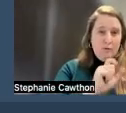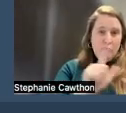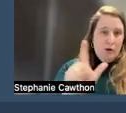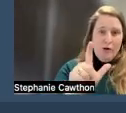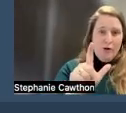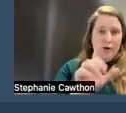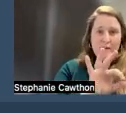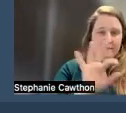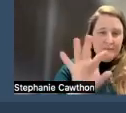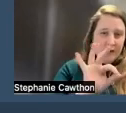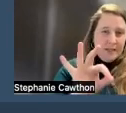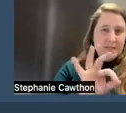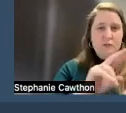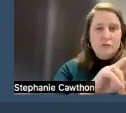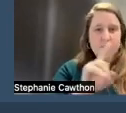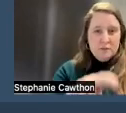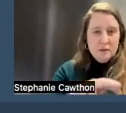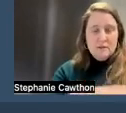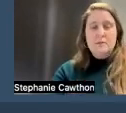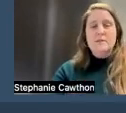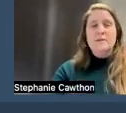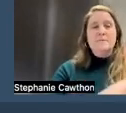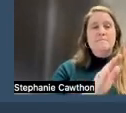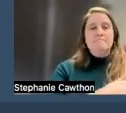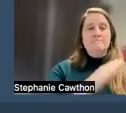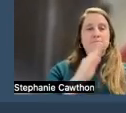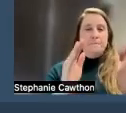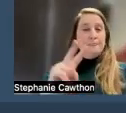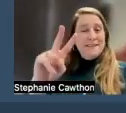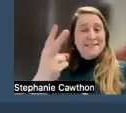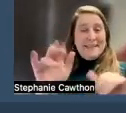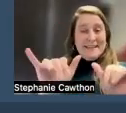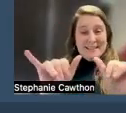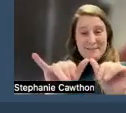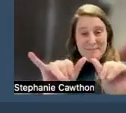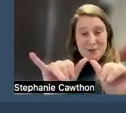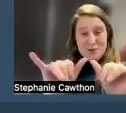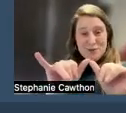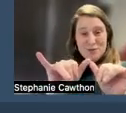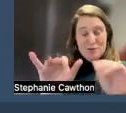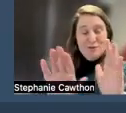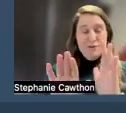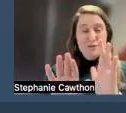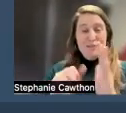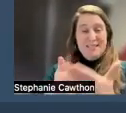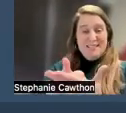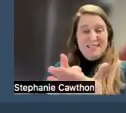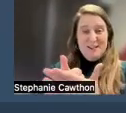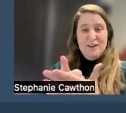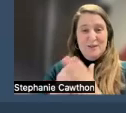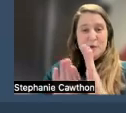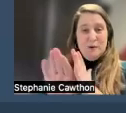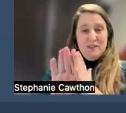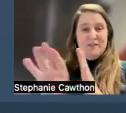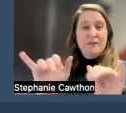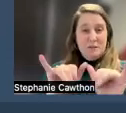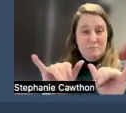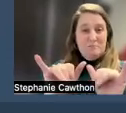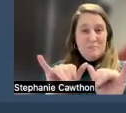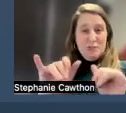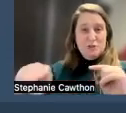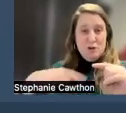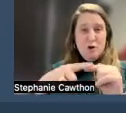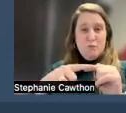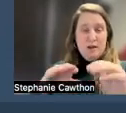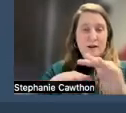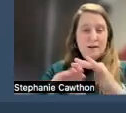One is the primary report with all of the findings and results contained within. And then the second one is the measure